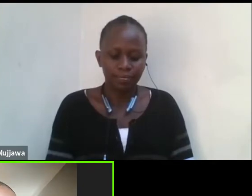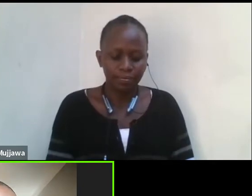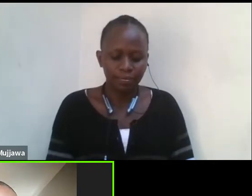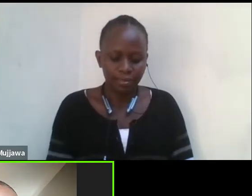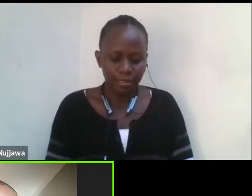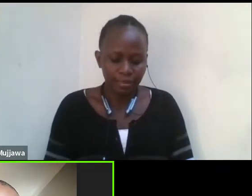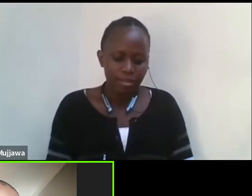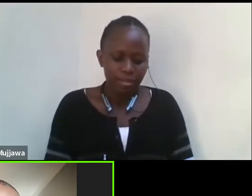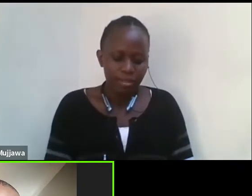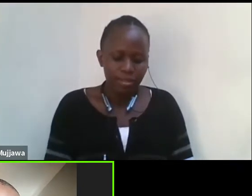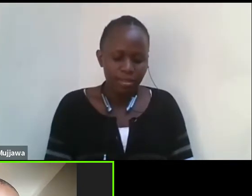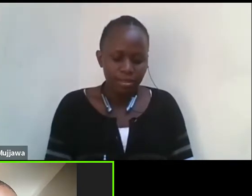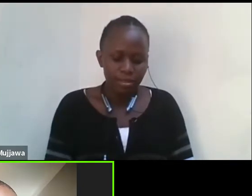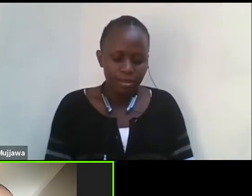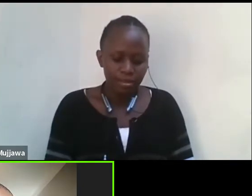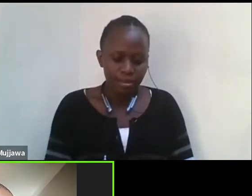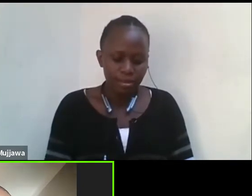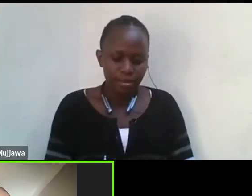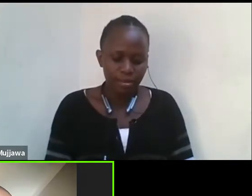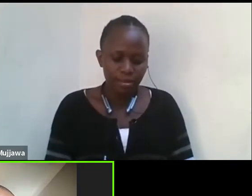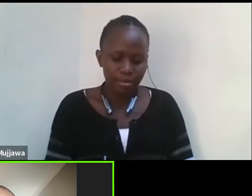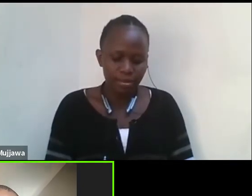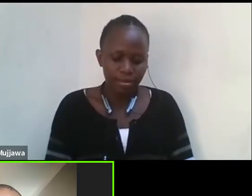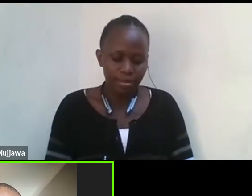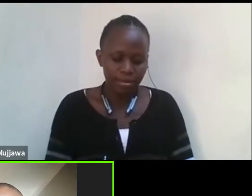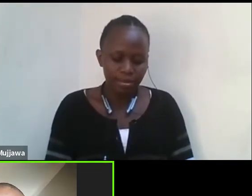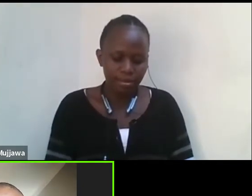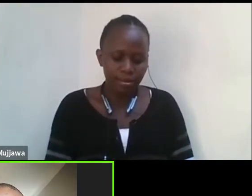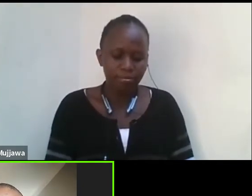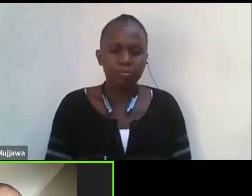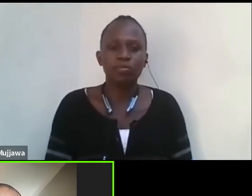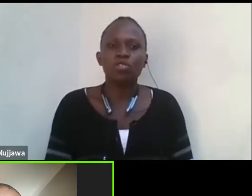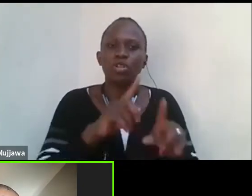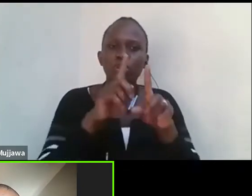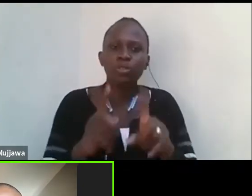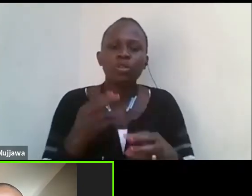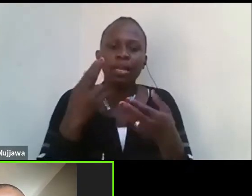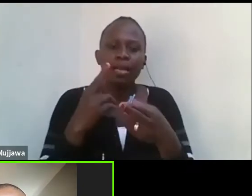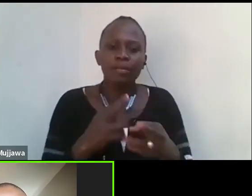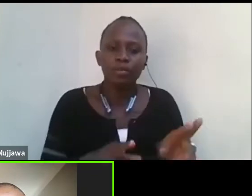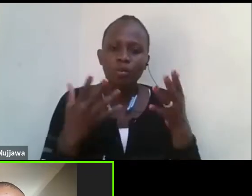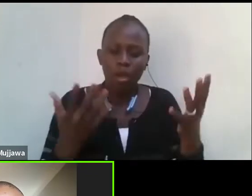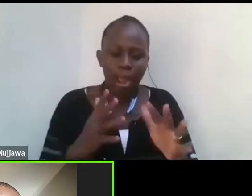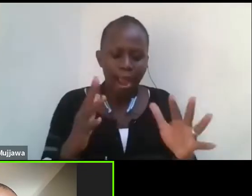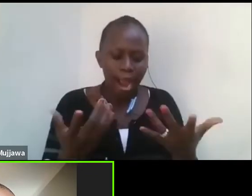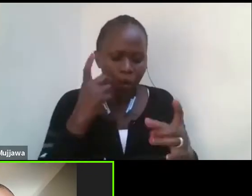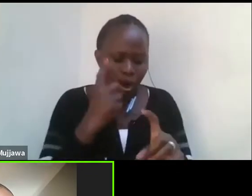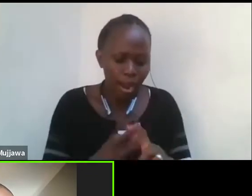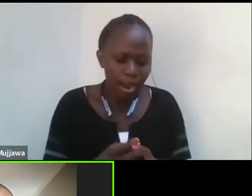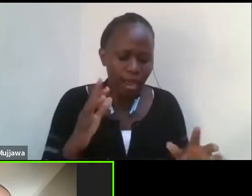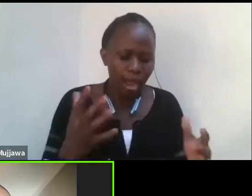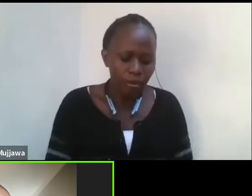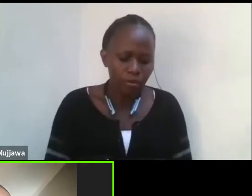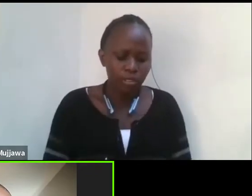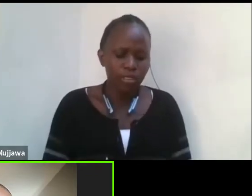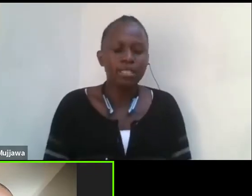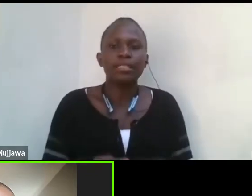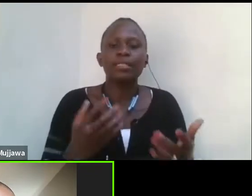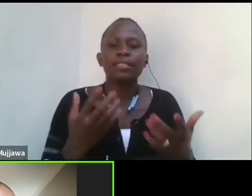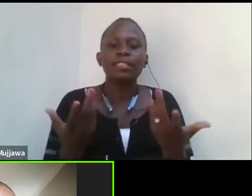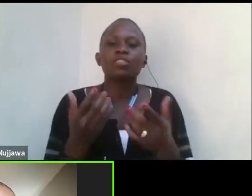even begin to start looking for this money? And the questions that are coming in that direction are, how hard or how easy is it to get